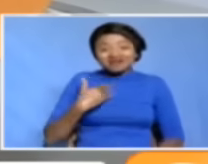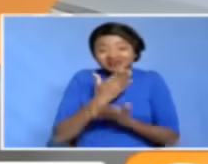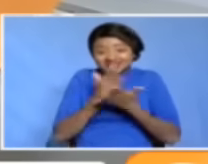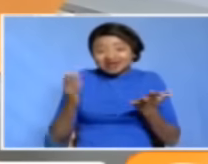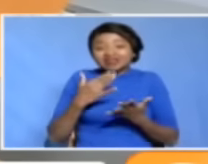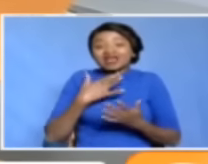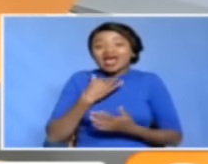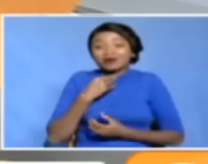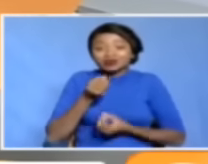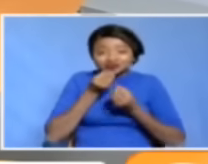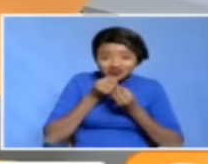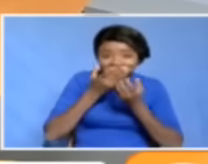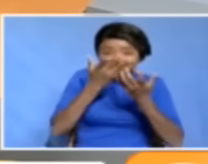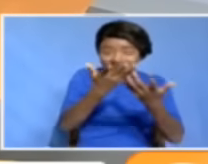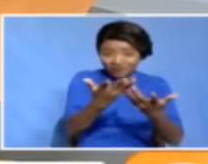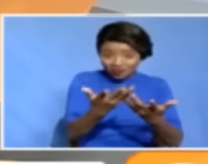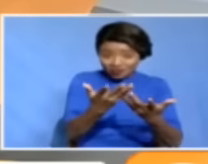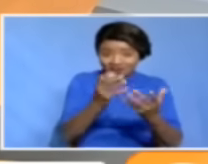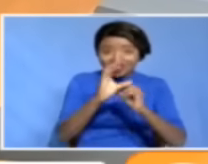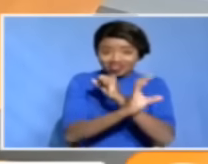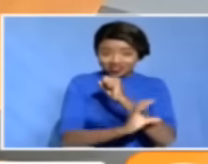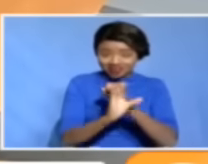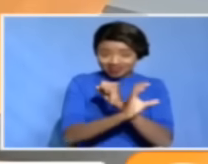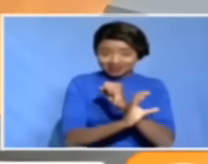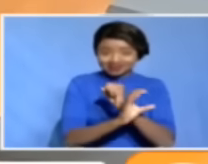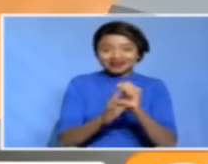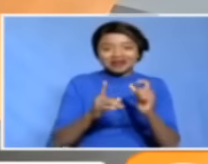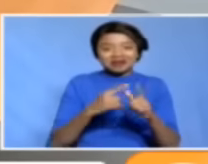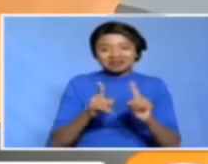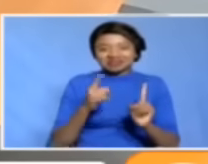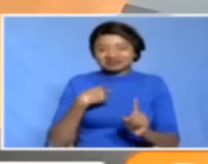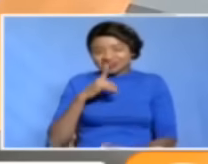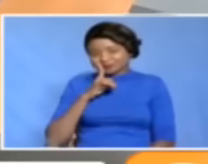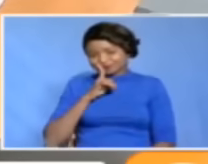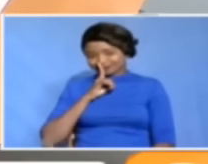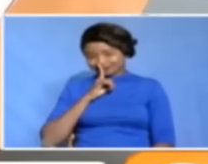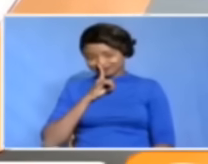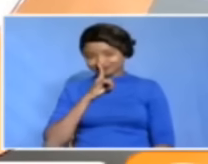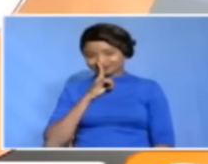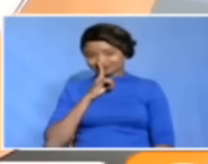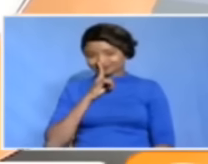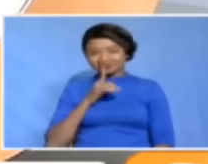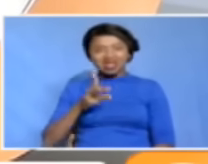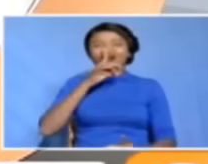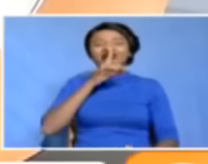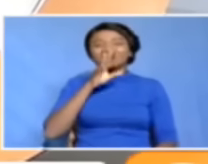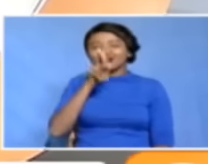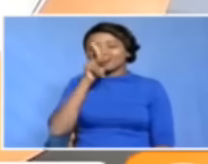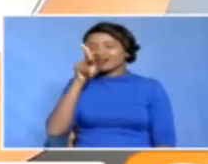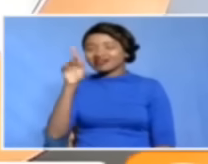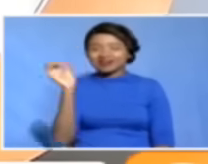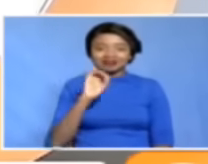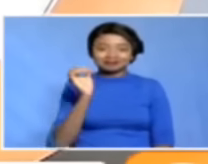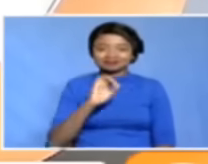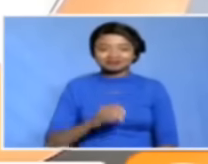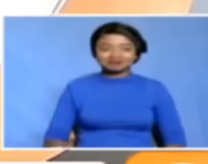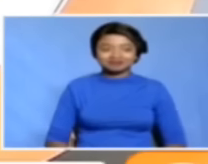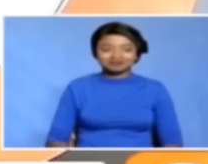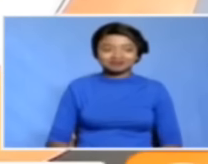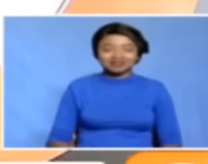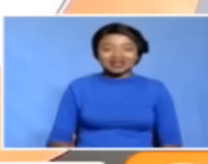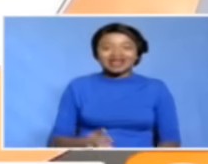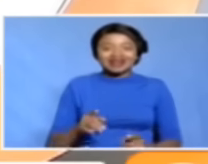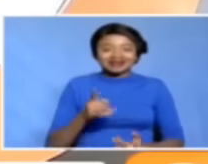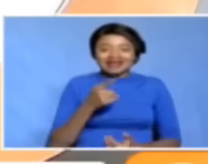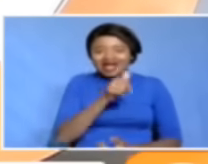unless I have something to inform the country, I will not go and yap outside there. All right. There's a lady, Julia, says, I love